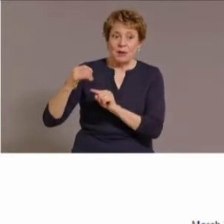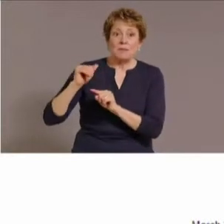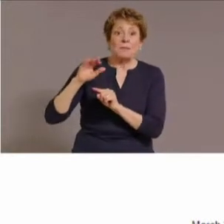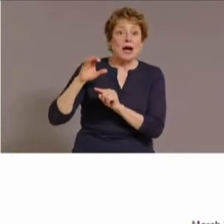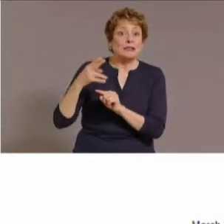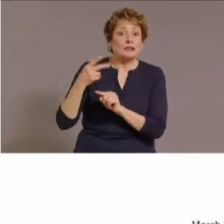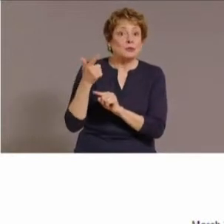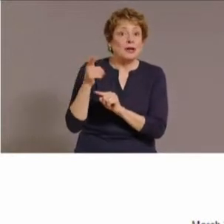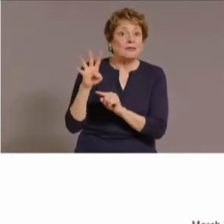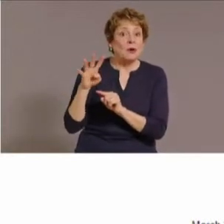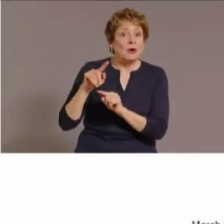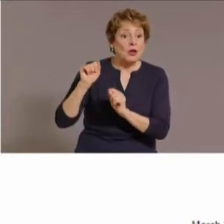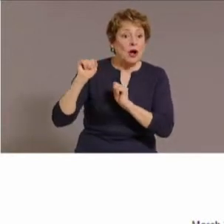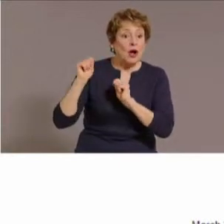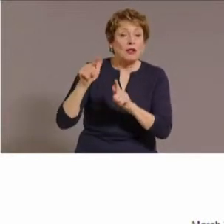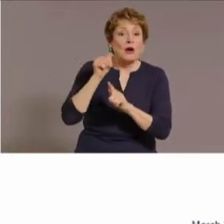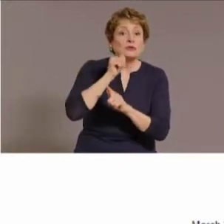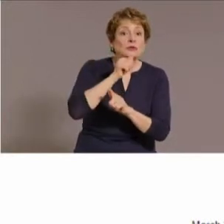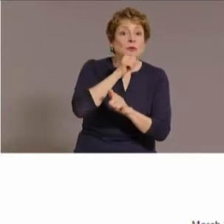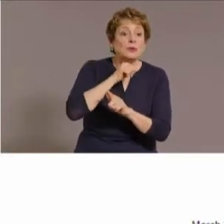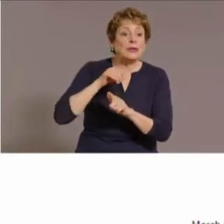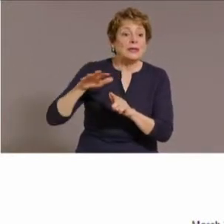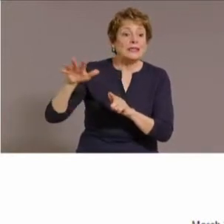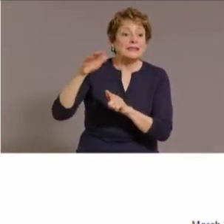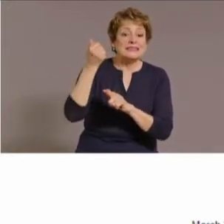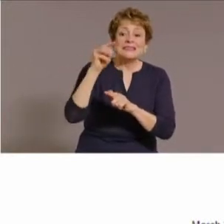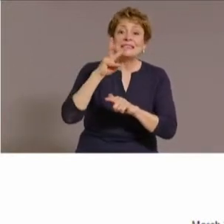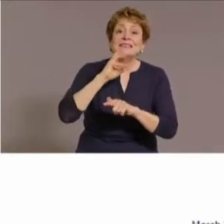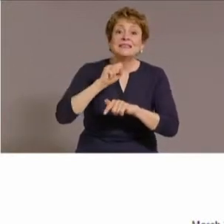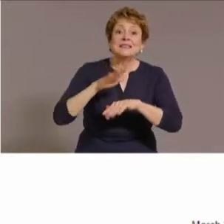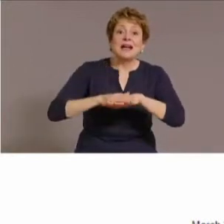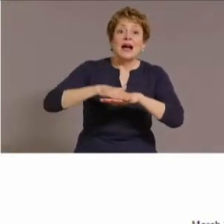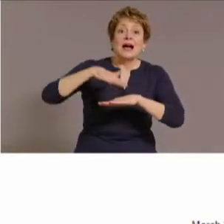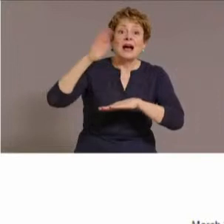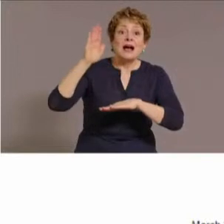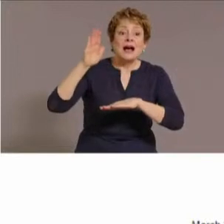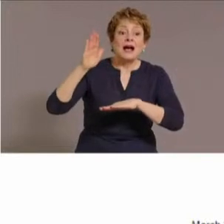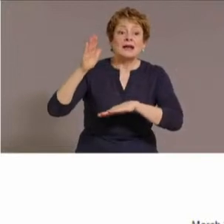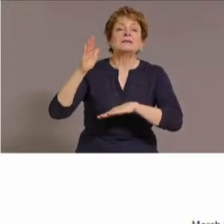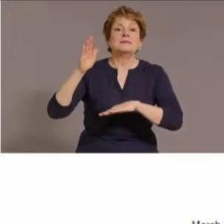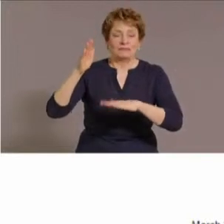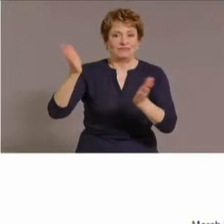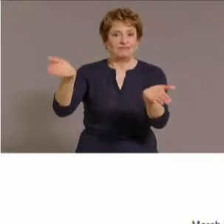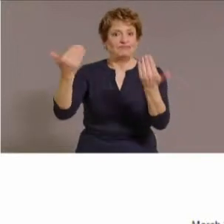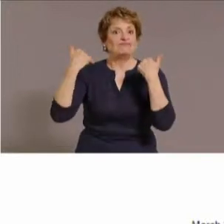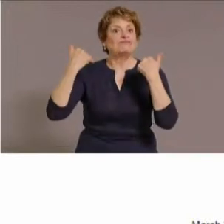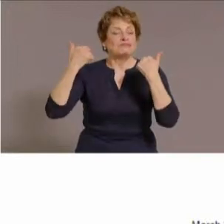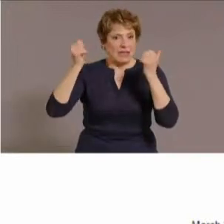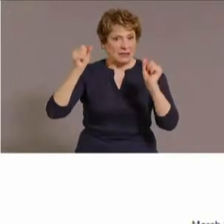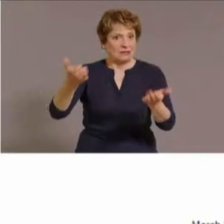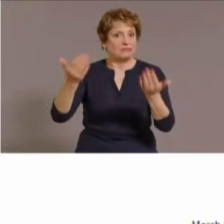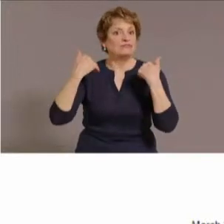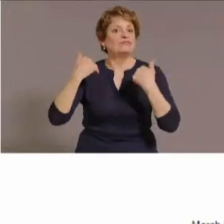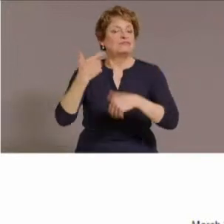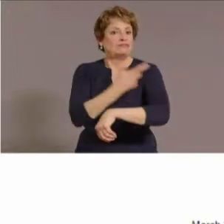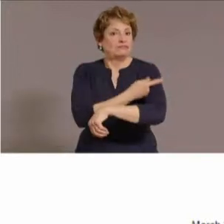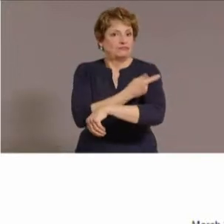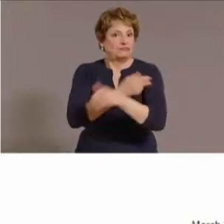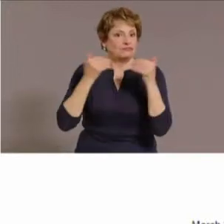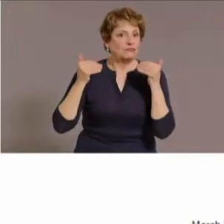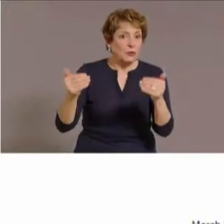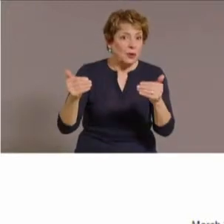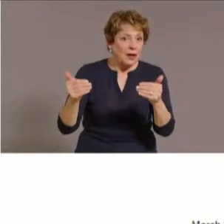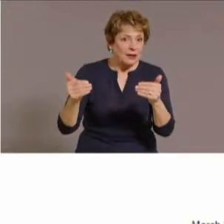Arizonans are currently eligible for vaccination. That would be Arizonans who are 16 and above. But again,